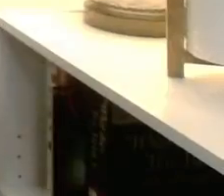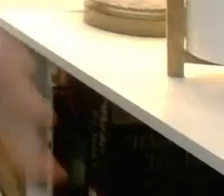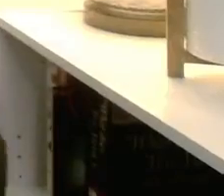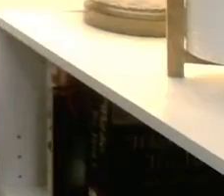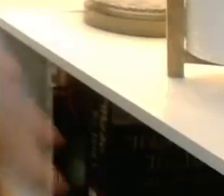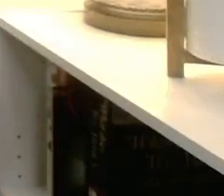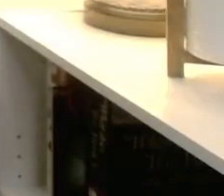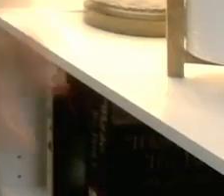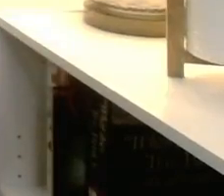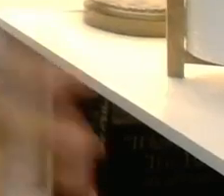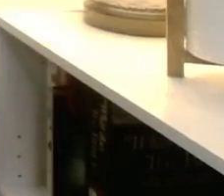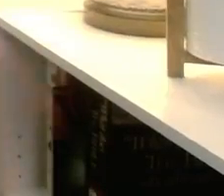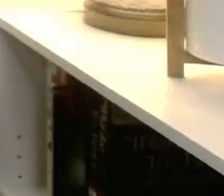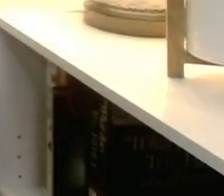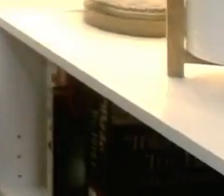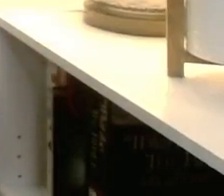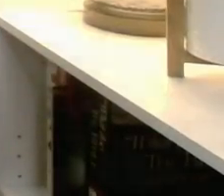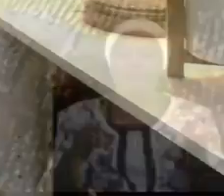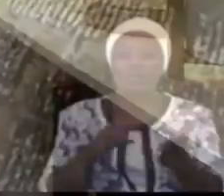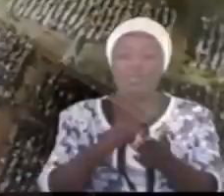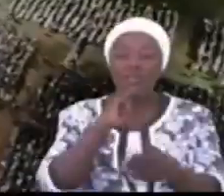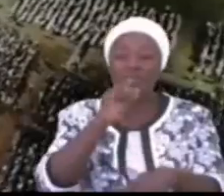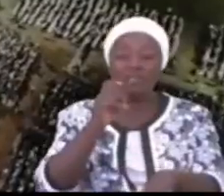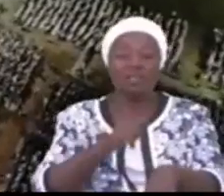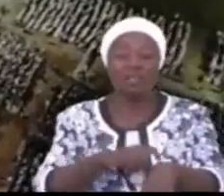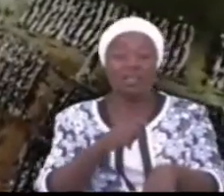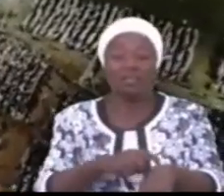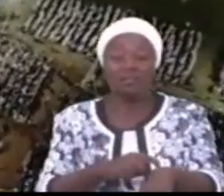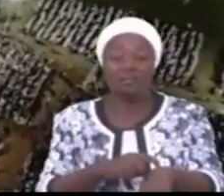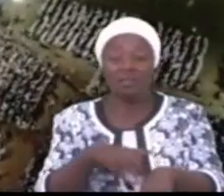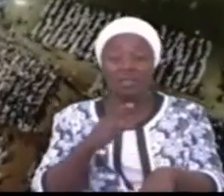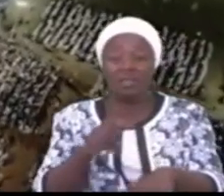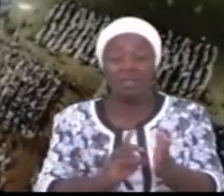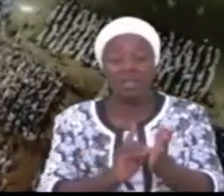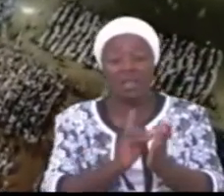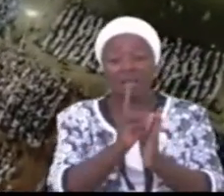Jesus is there, right there with you where you are.